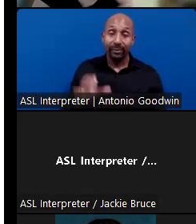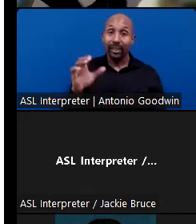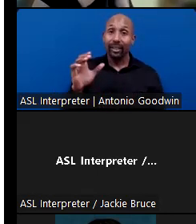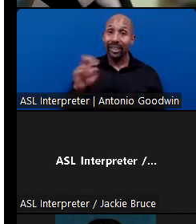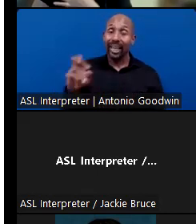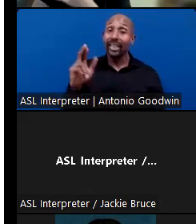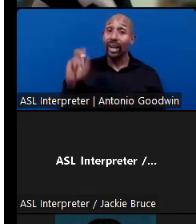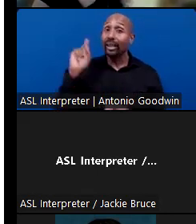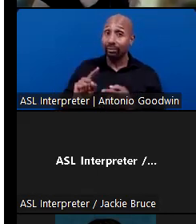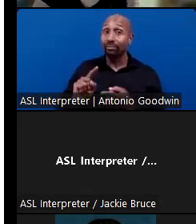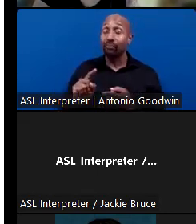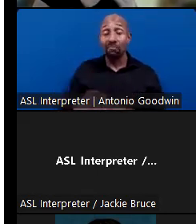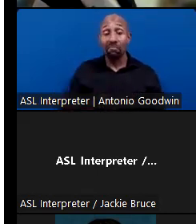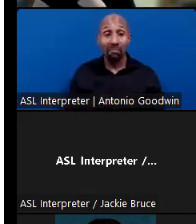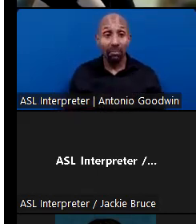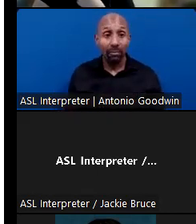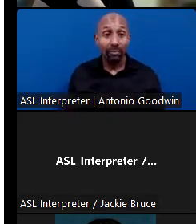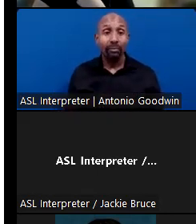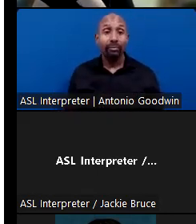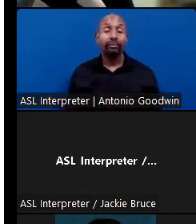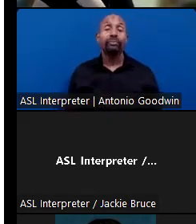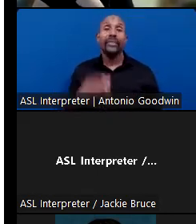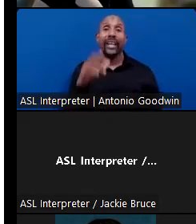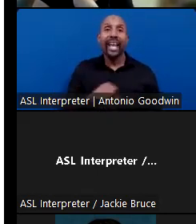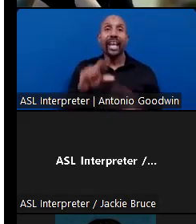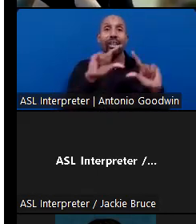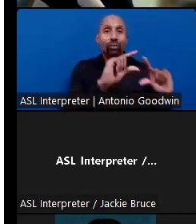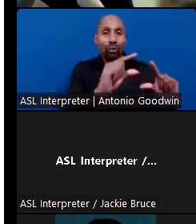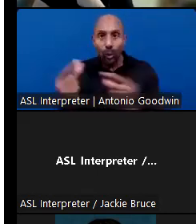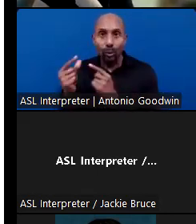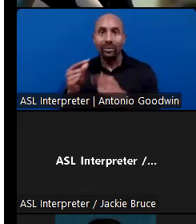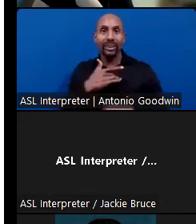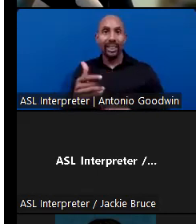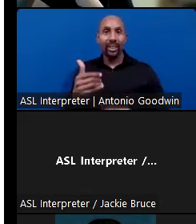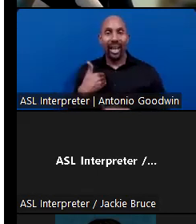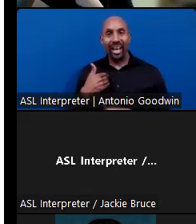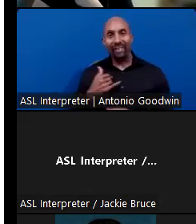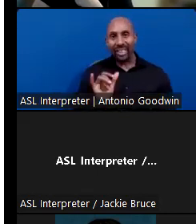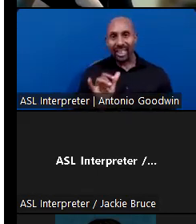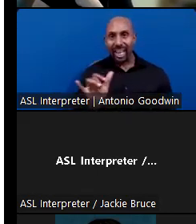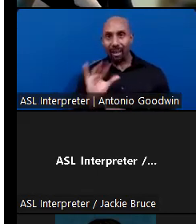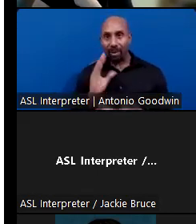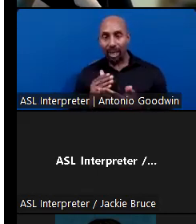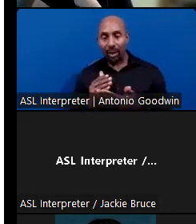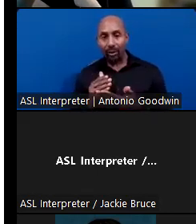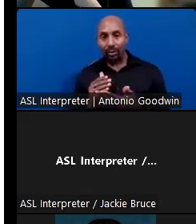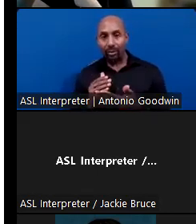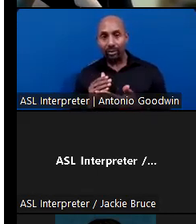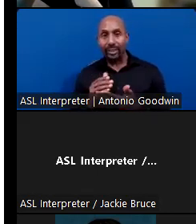They're nearly the same across all age groups, with the exception of 5 to 17-year-olds being the